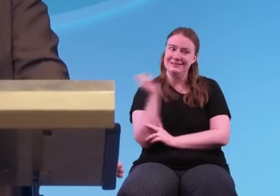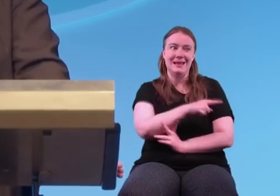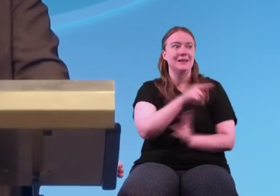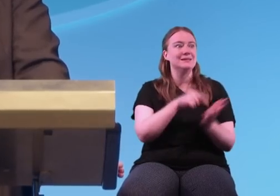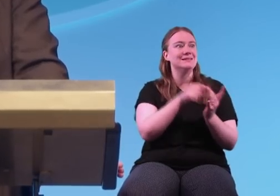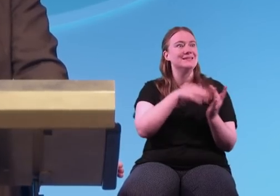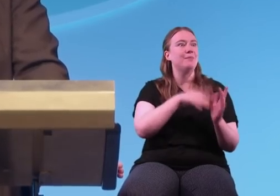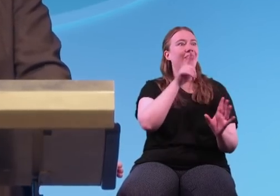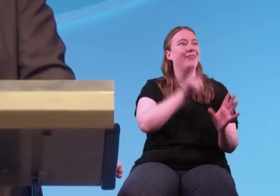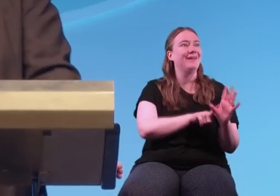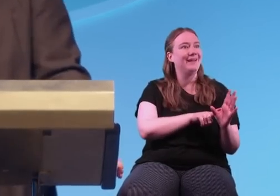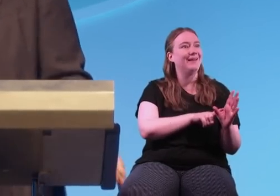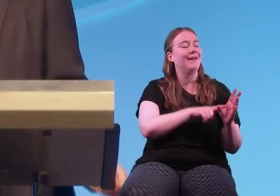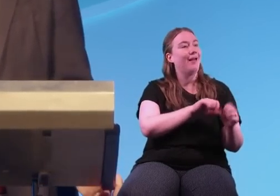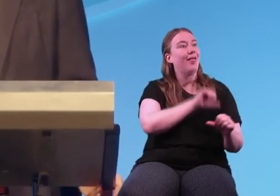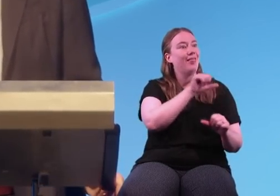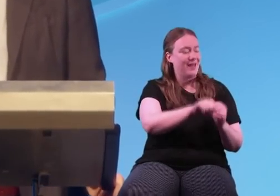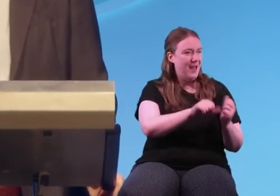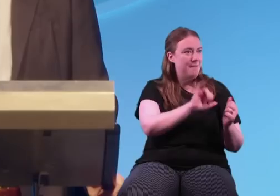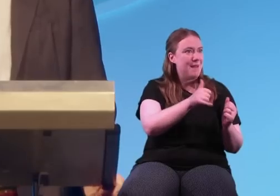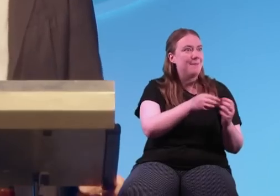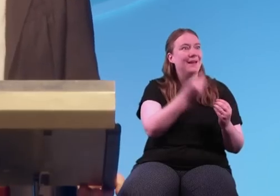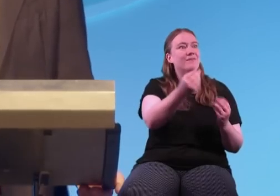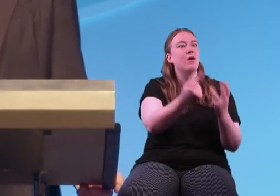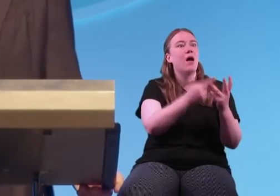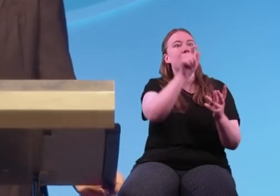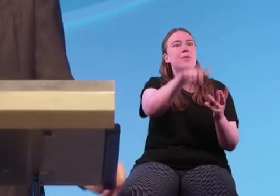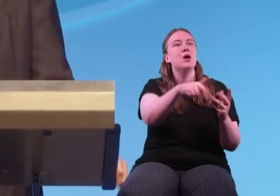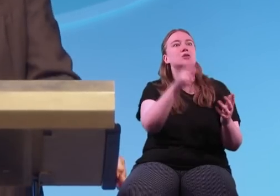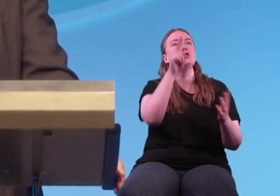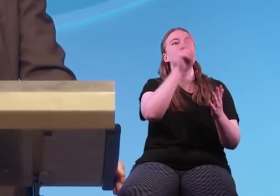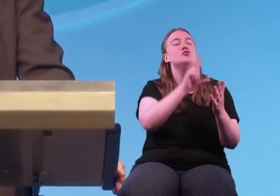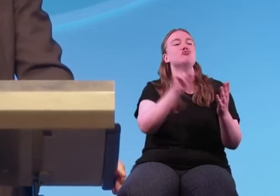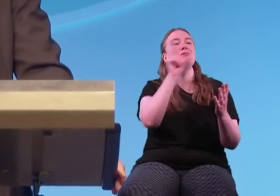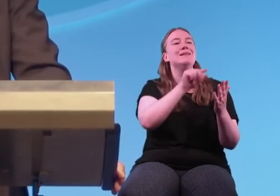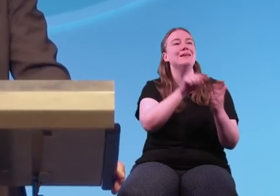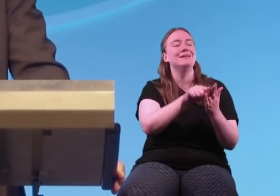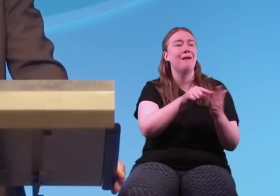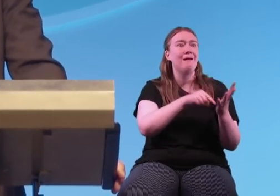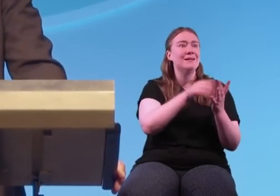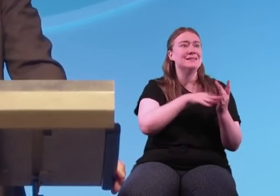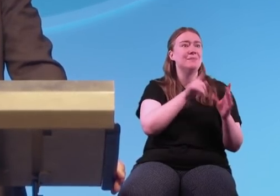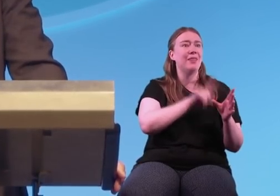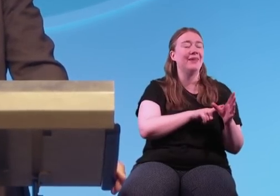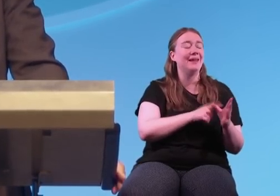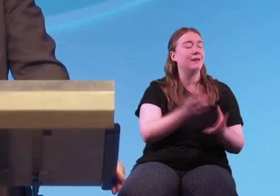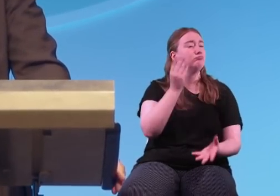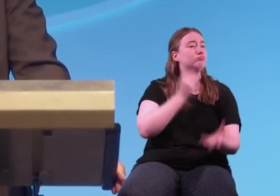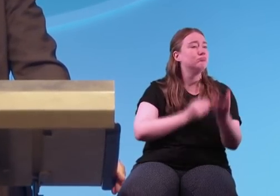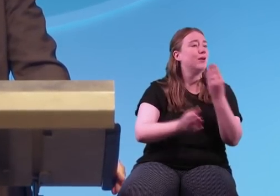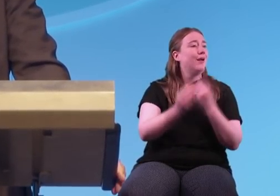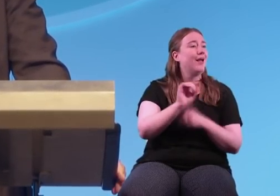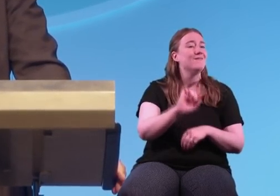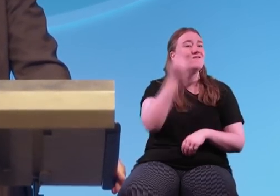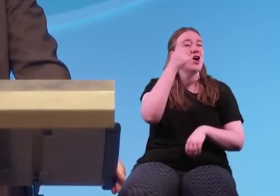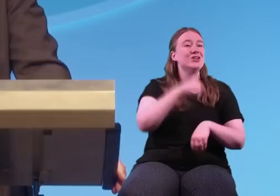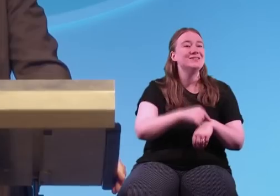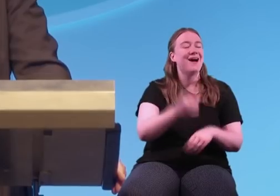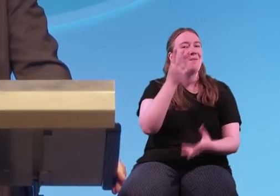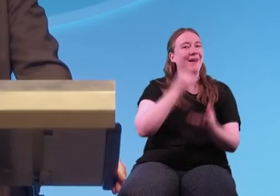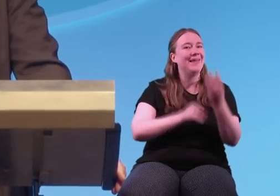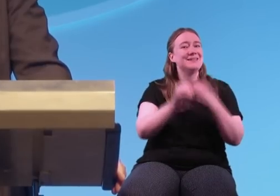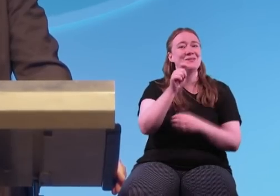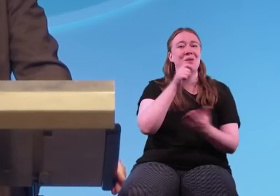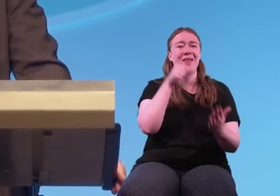as whoever read it out, presumably not Timothy, he sat a little higher in his seat as he recognized what Paul was